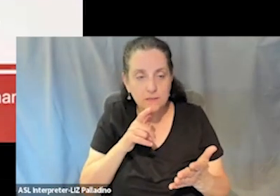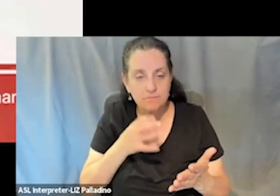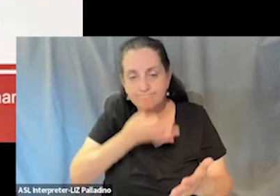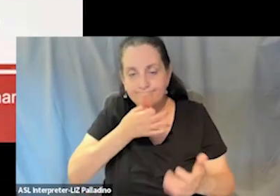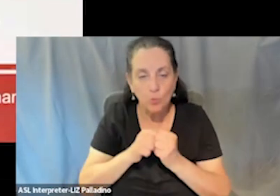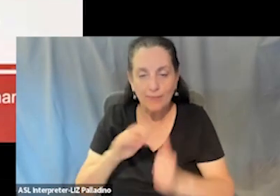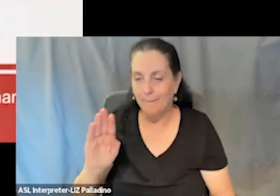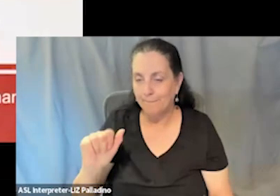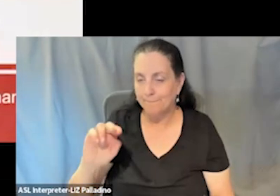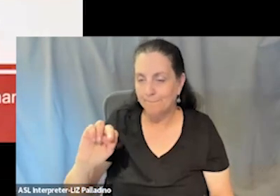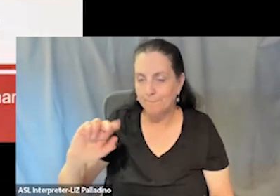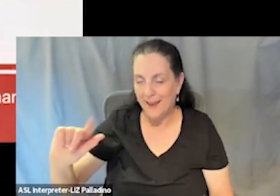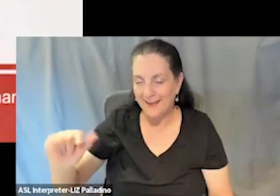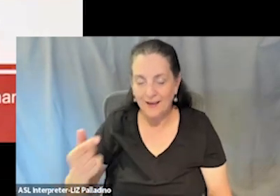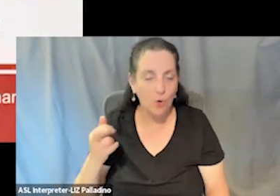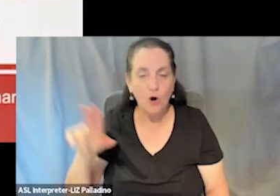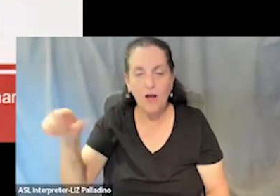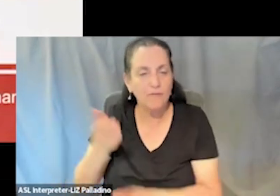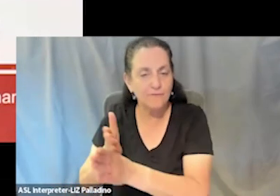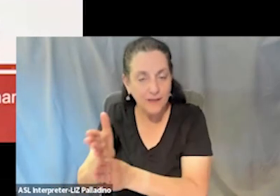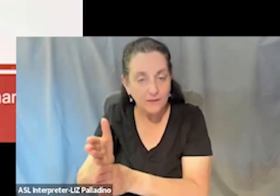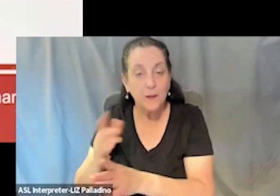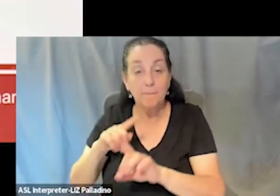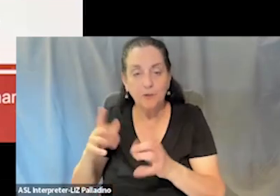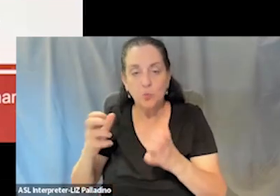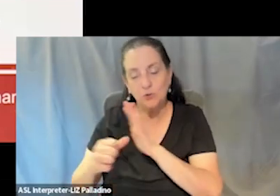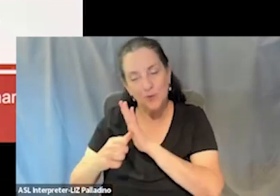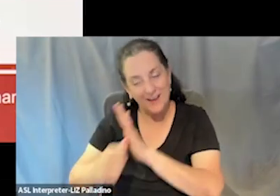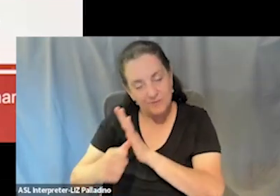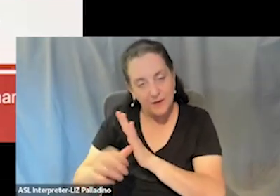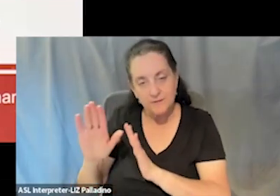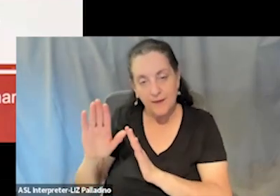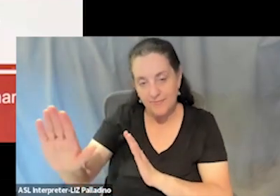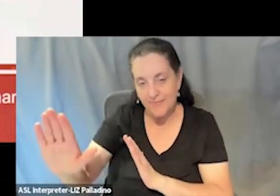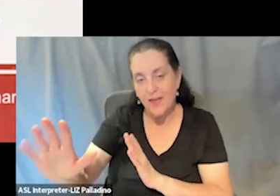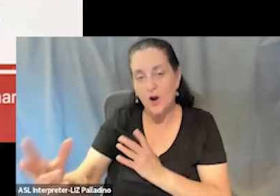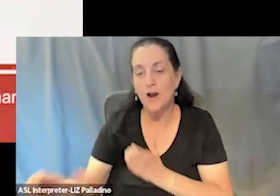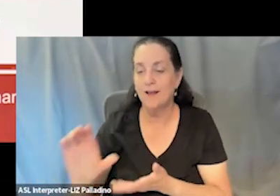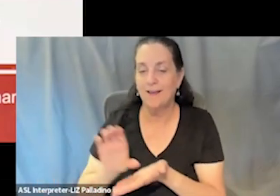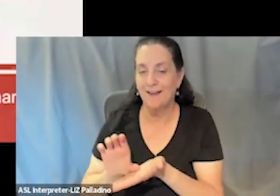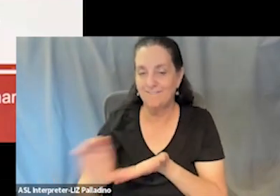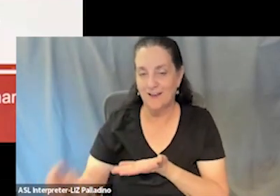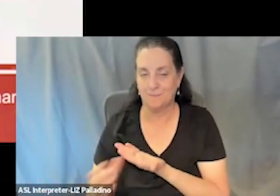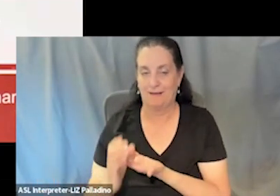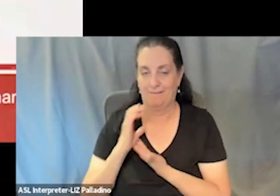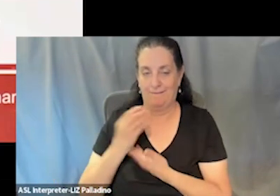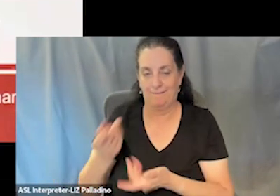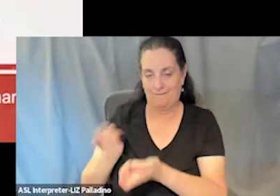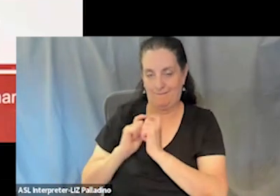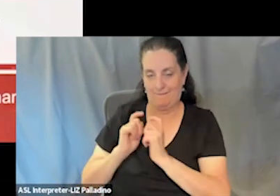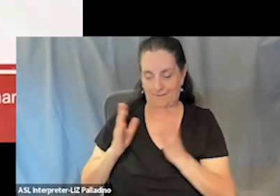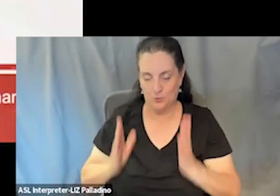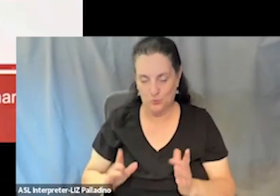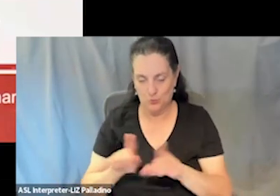another business field, but constantly invest and support, and you want to highlight their investment. When you can sort of